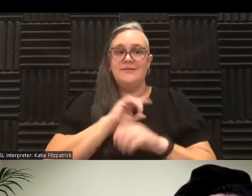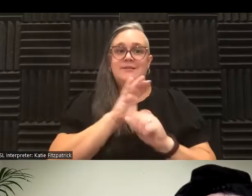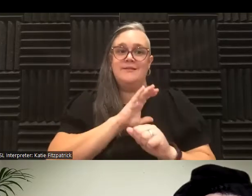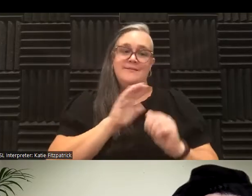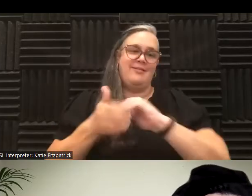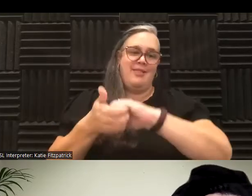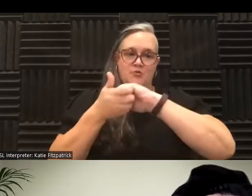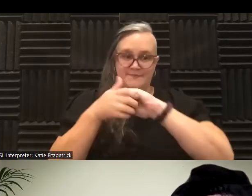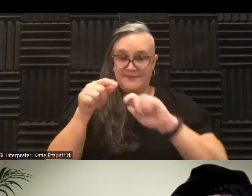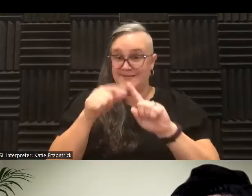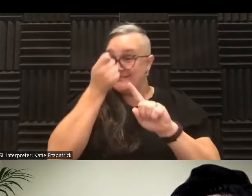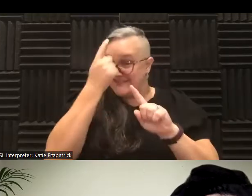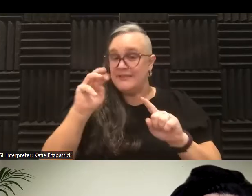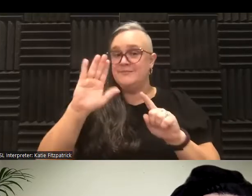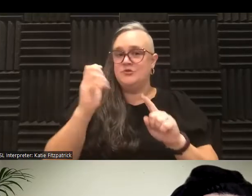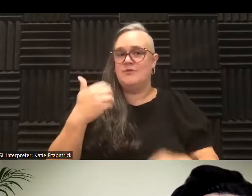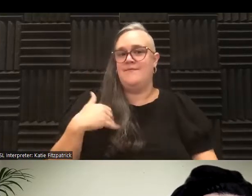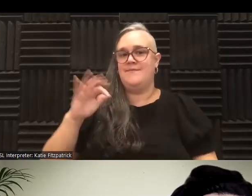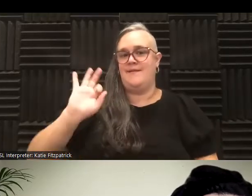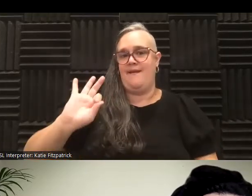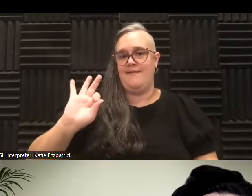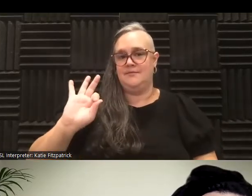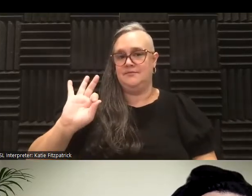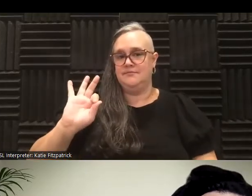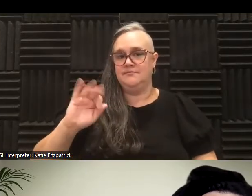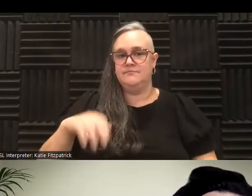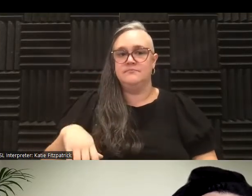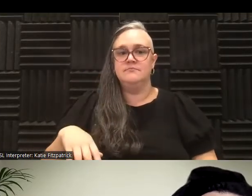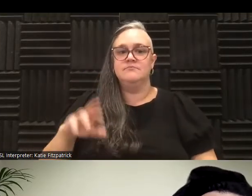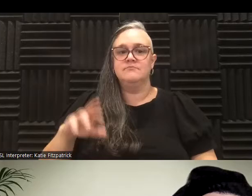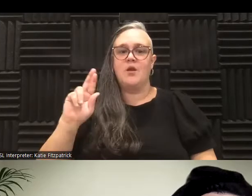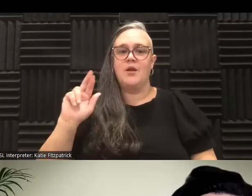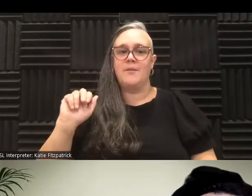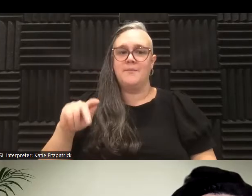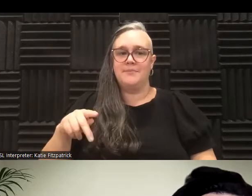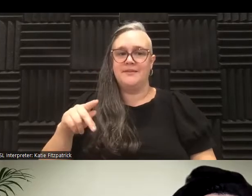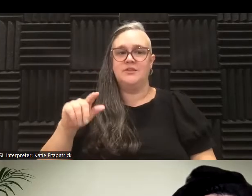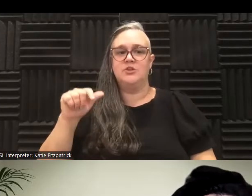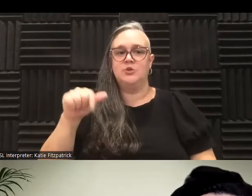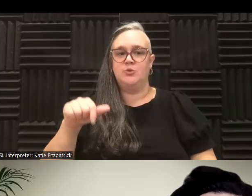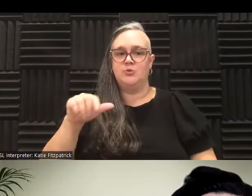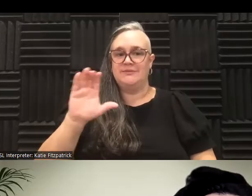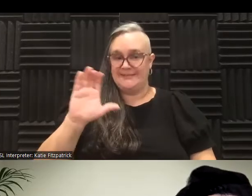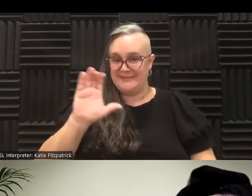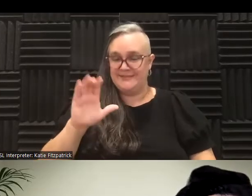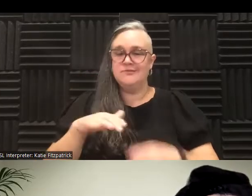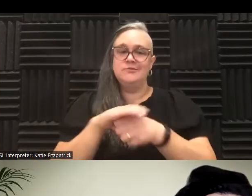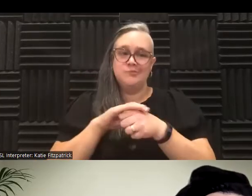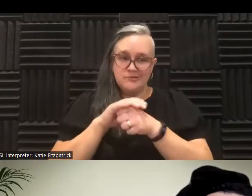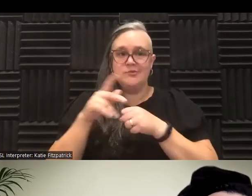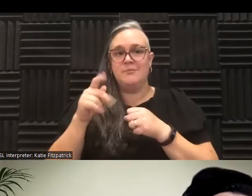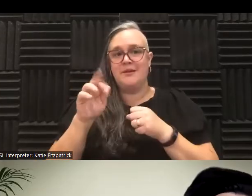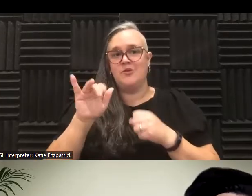And so Michigan has 9 what are called RPQCs, Regional Perinatal Quality